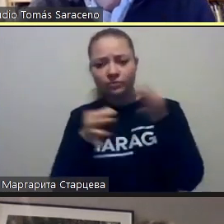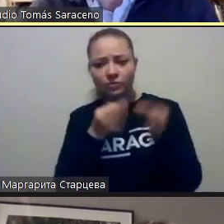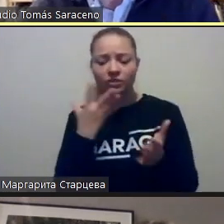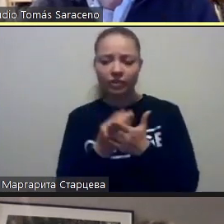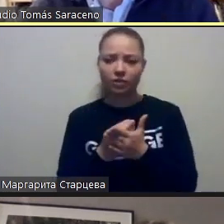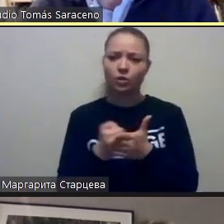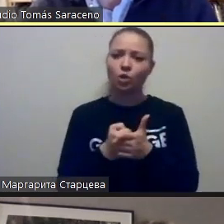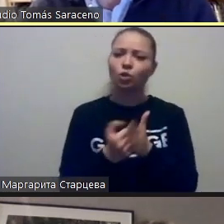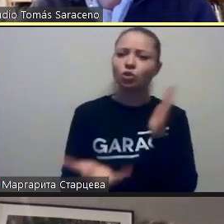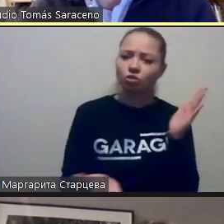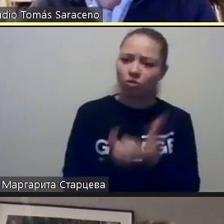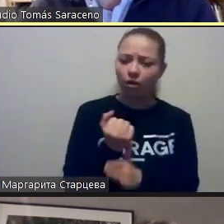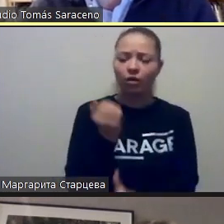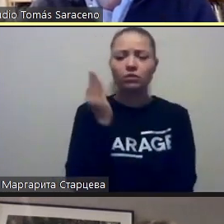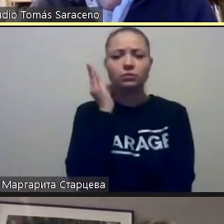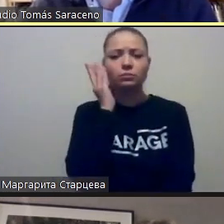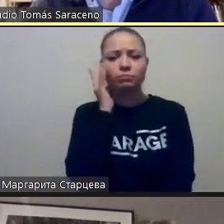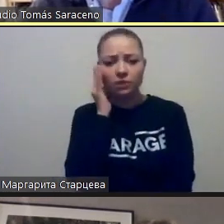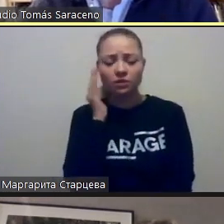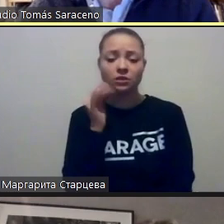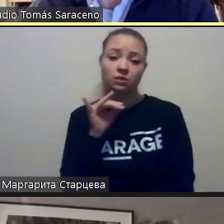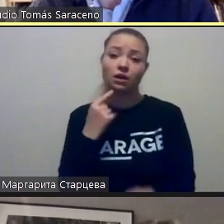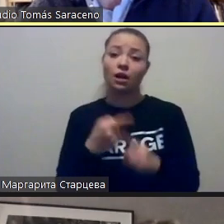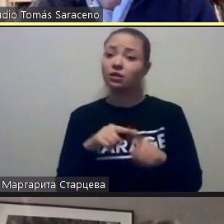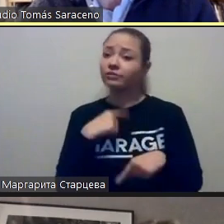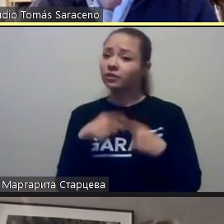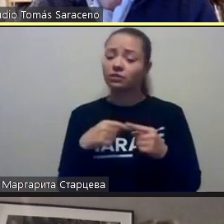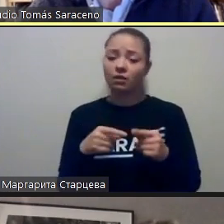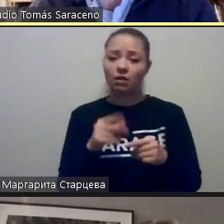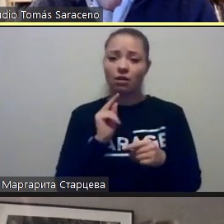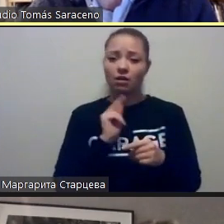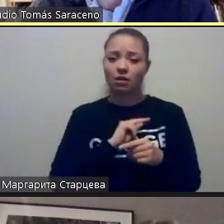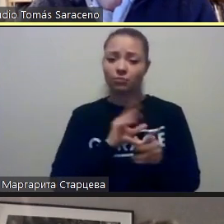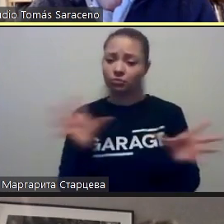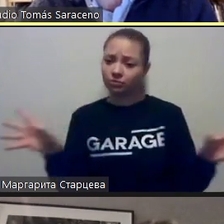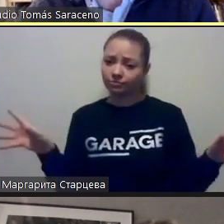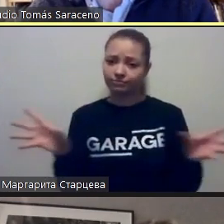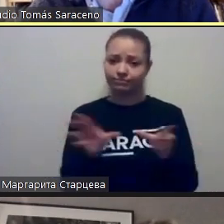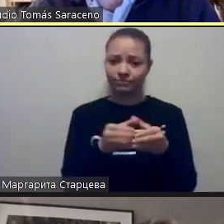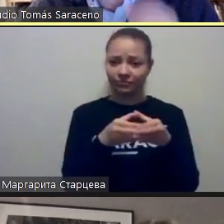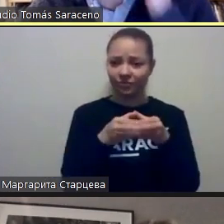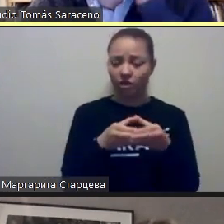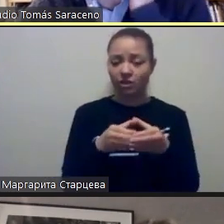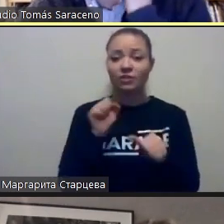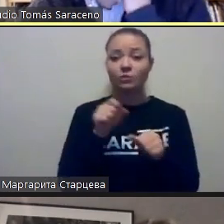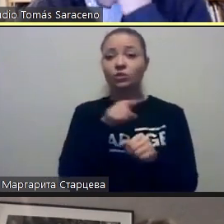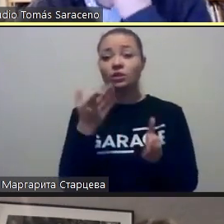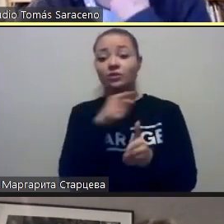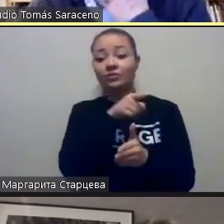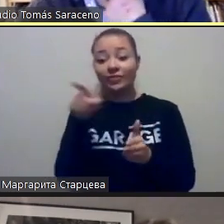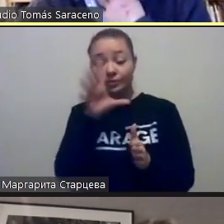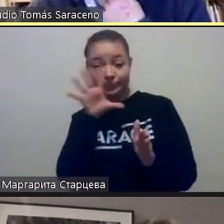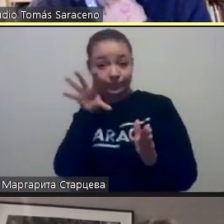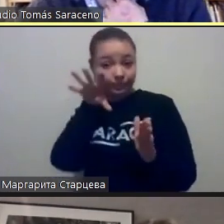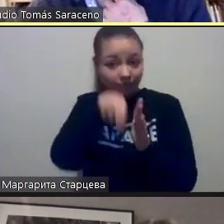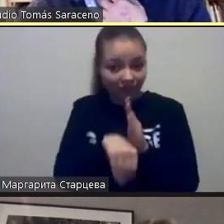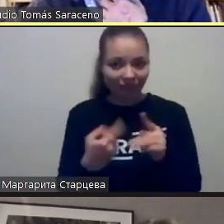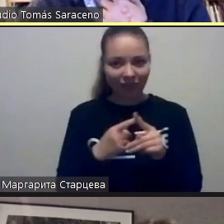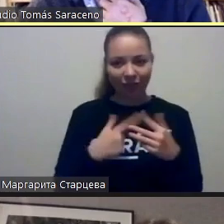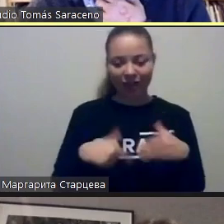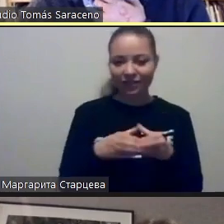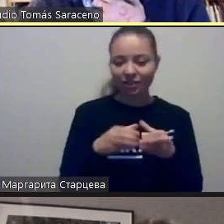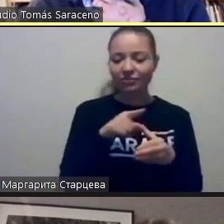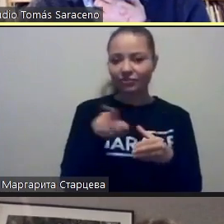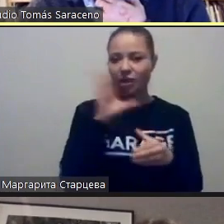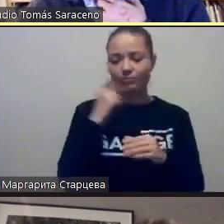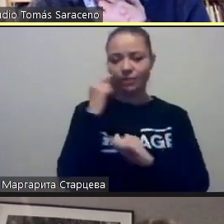sensitive, we will be able to maybe address it, and then find people around your neighborhood and your